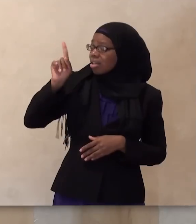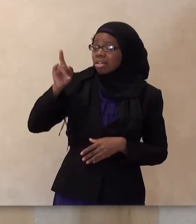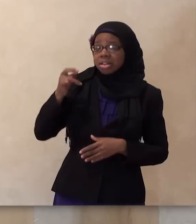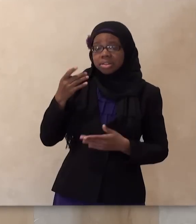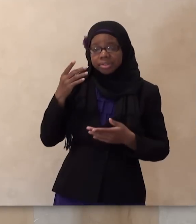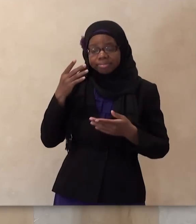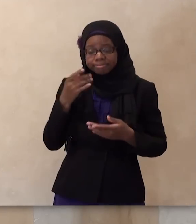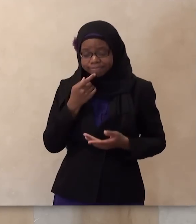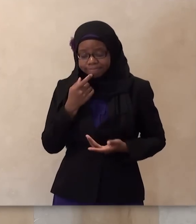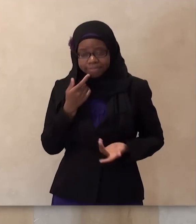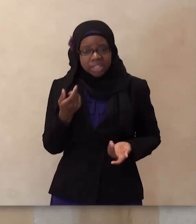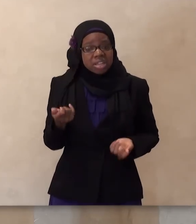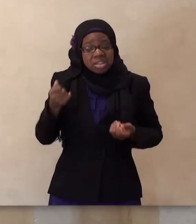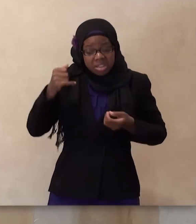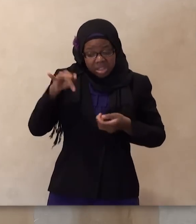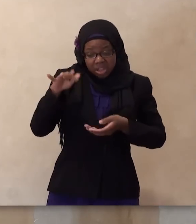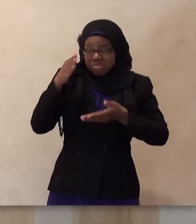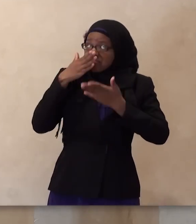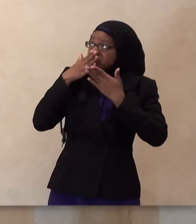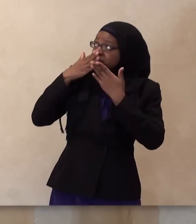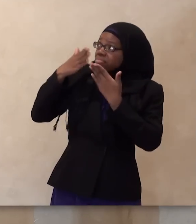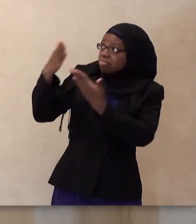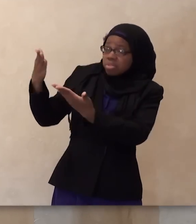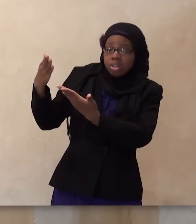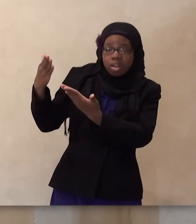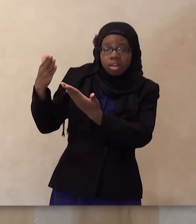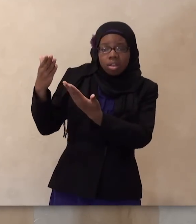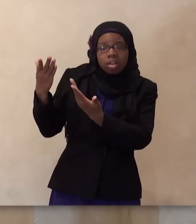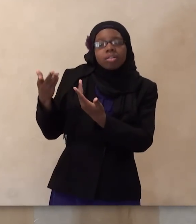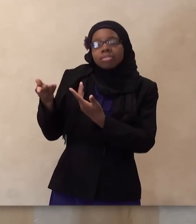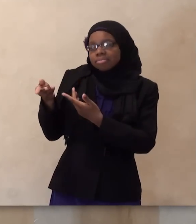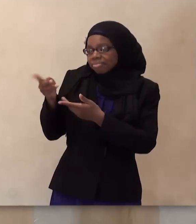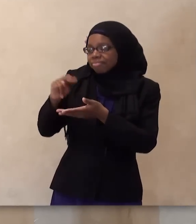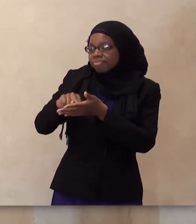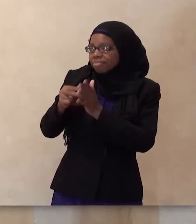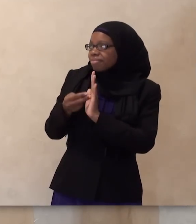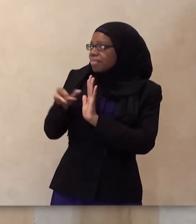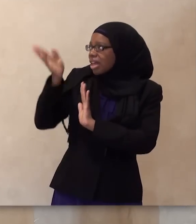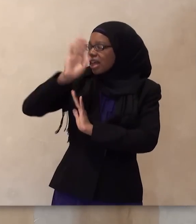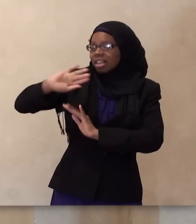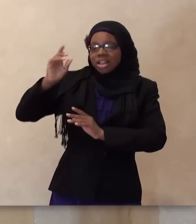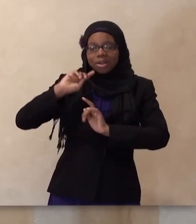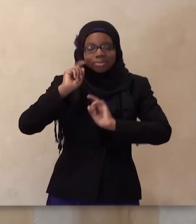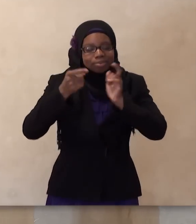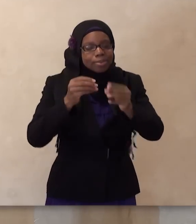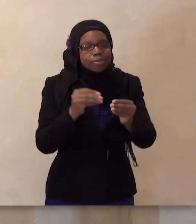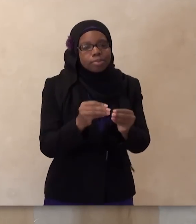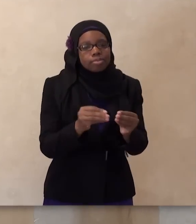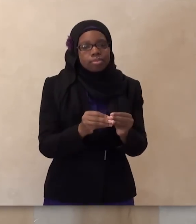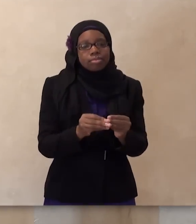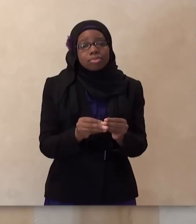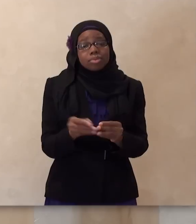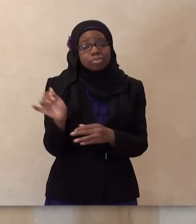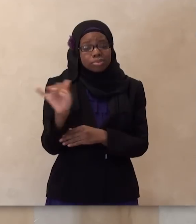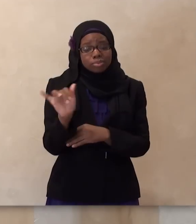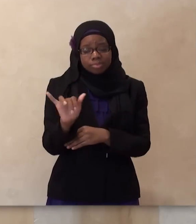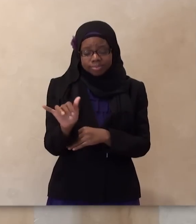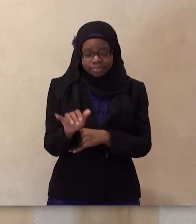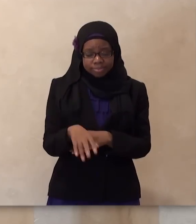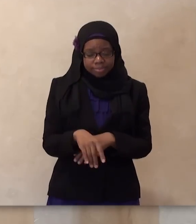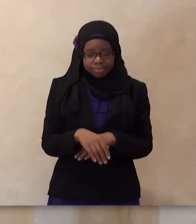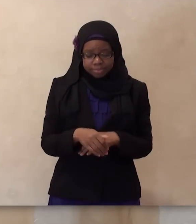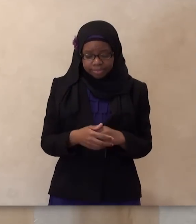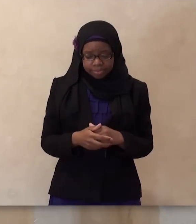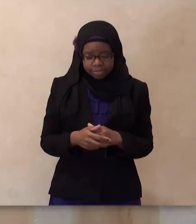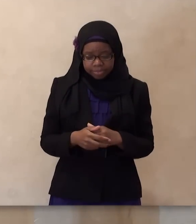Allah subhanahu wa ta'ala for His favors, Allah subhanahu wa ta'ala will increase that. And my brothers and sisters, Allah subhanahu wa